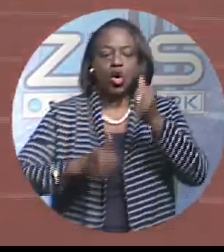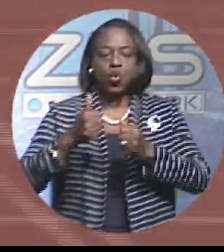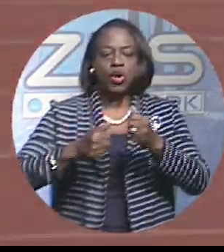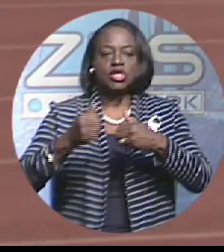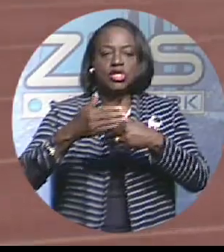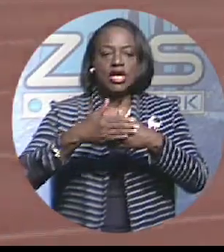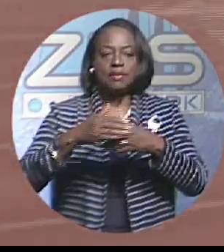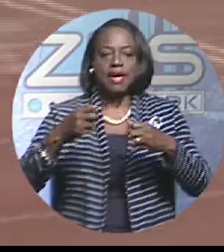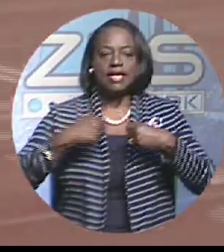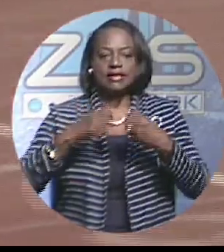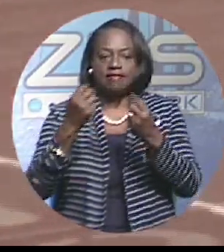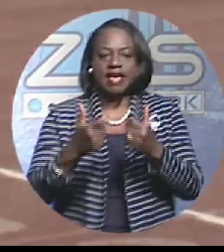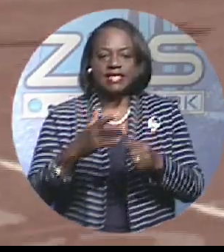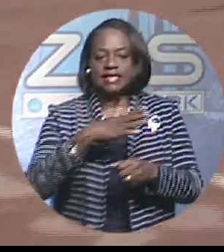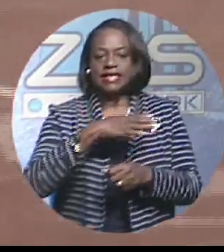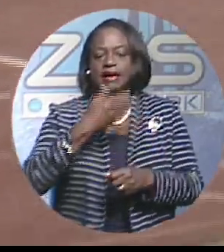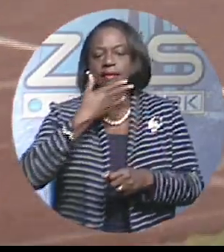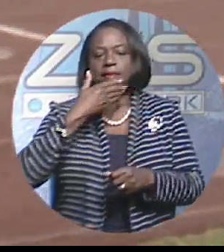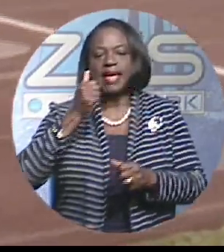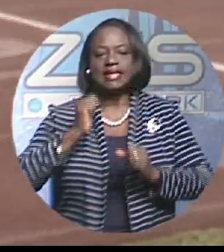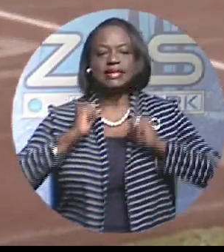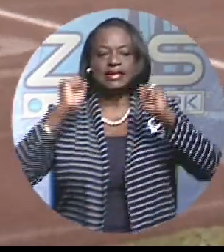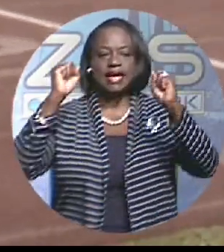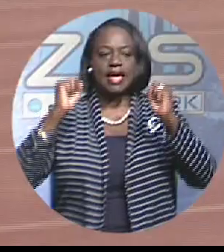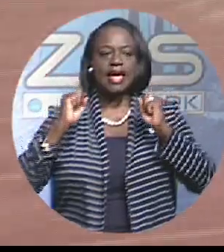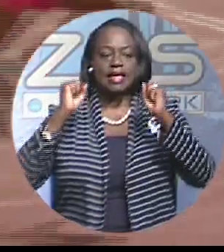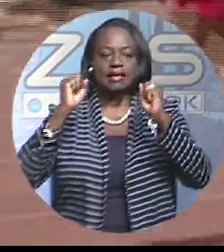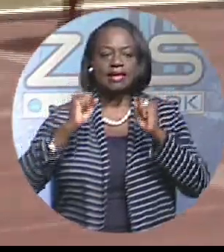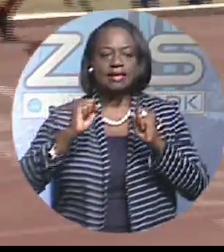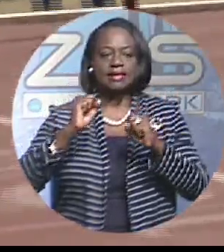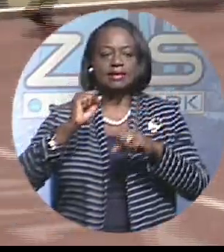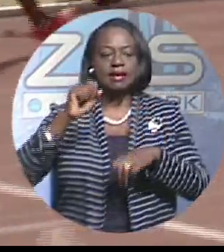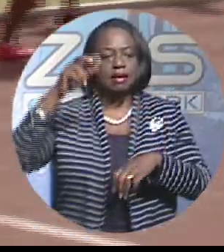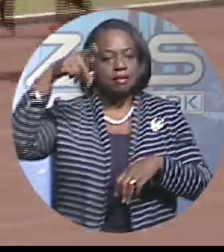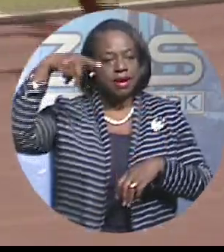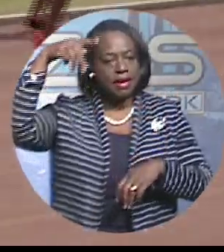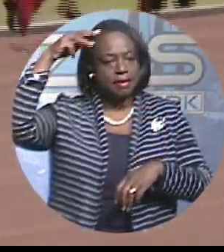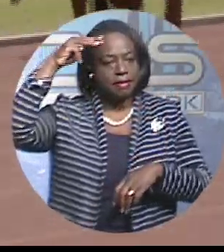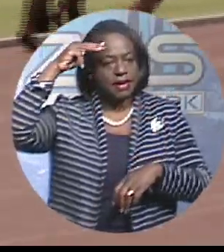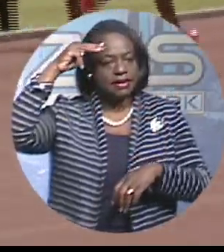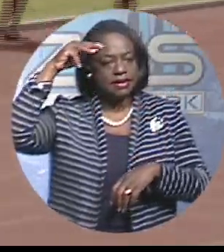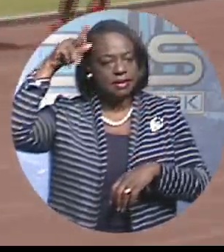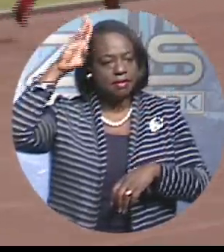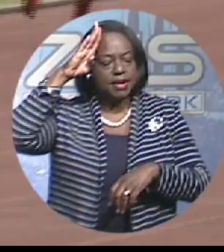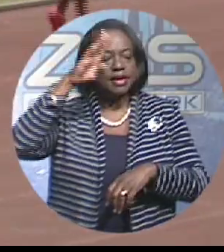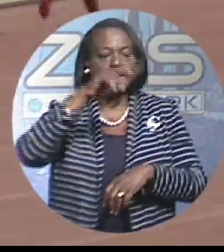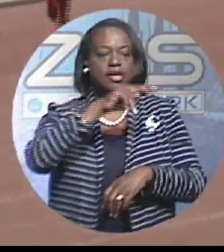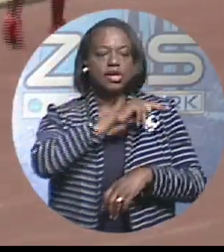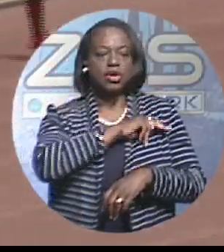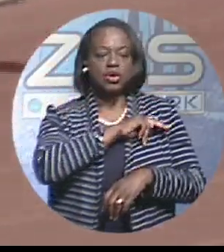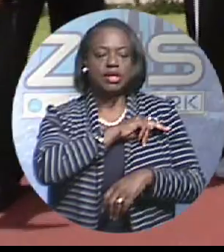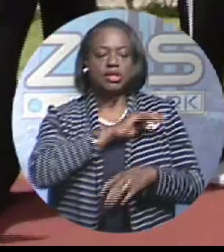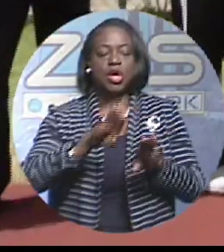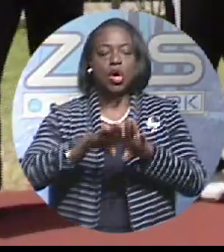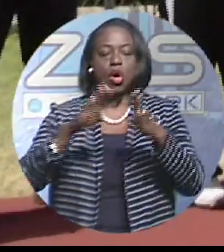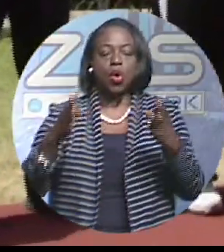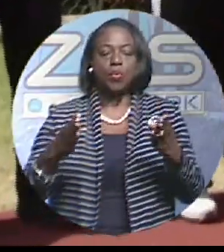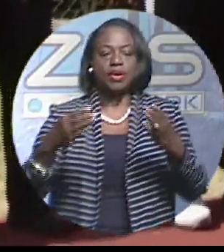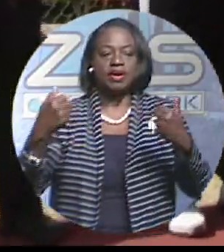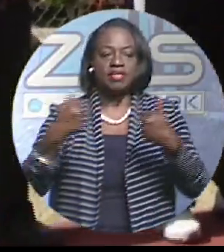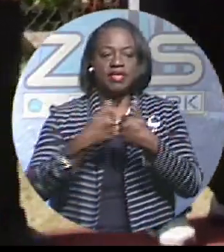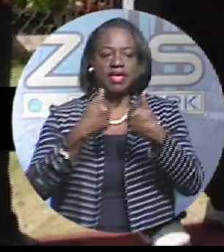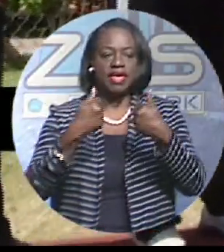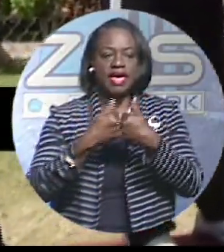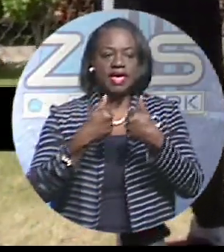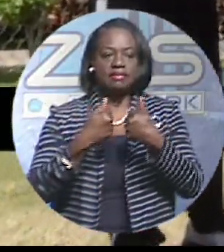best athletes. Minister of National Security and Acting Prime Minister, the Honorable Burton Nottage, opened the games to a resounding crowd. But it is